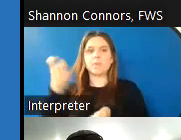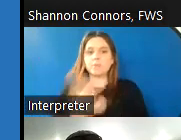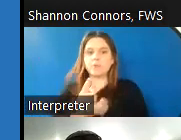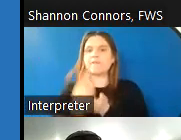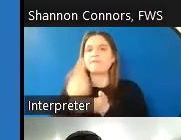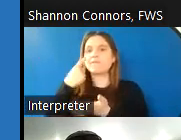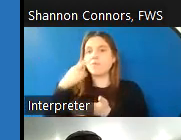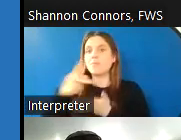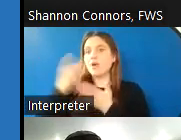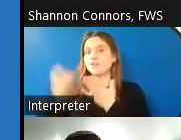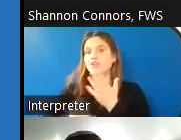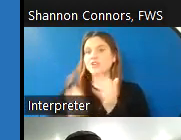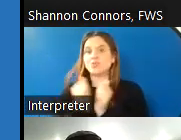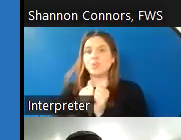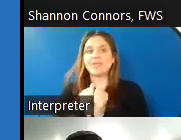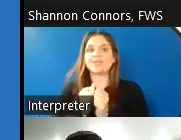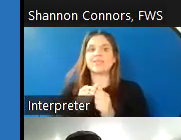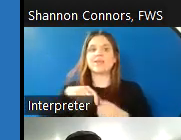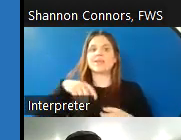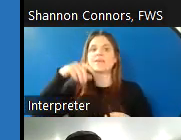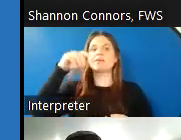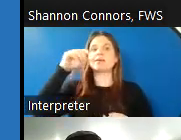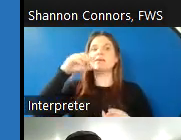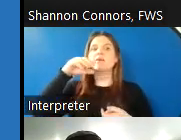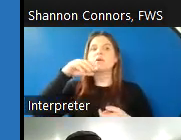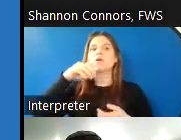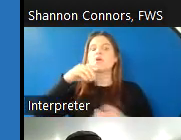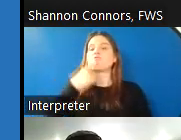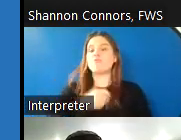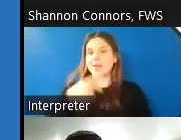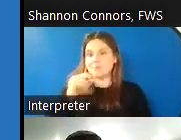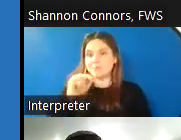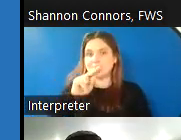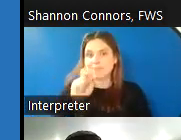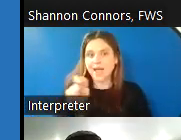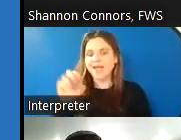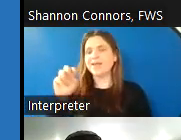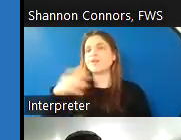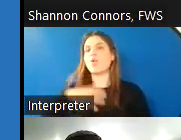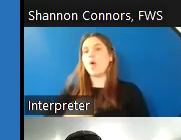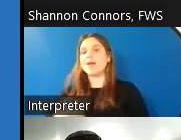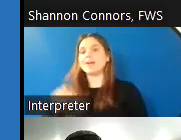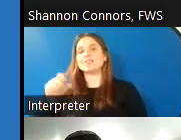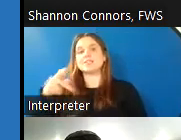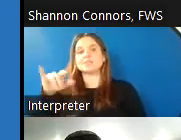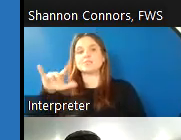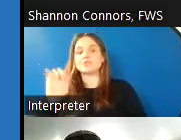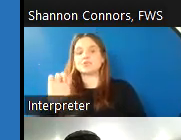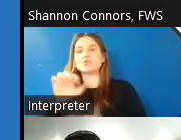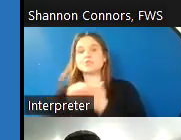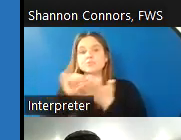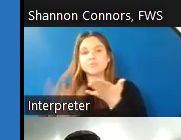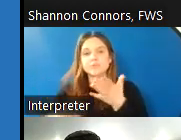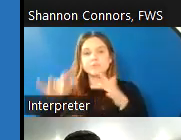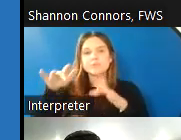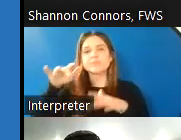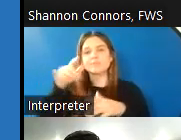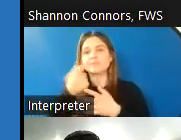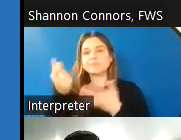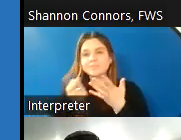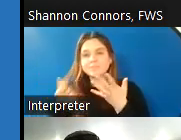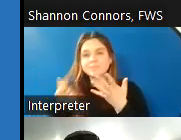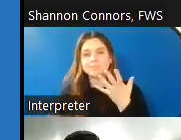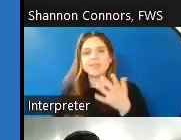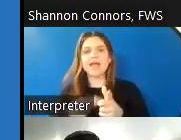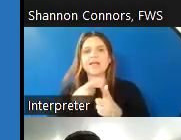for aspen reduction, red pine and white spruce thinning, where we did a pilot and then moved it to full scale, which we have